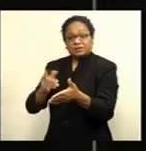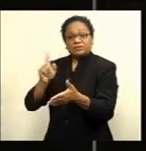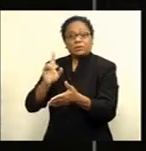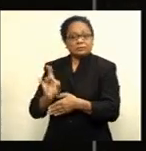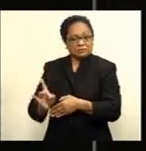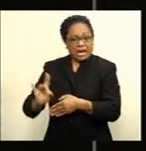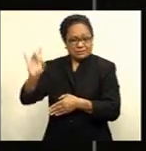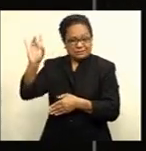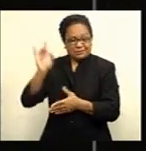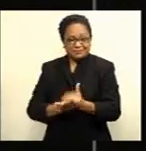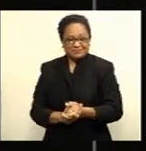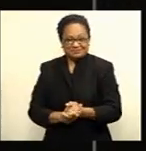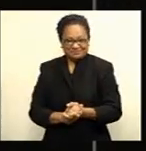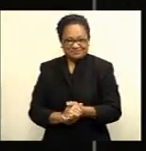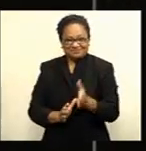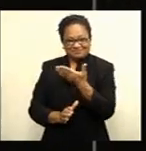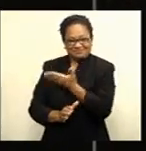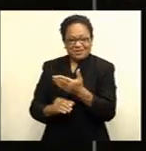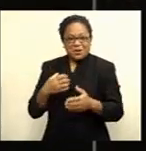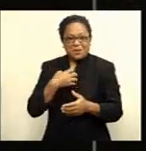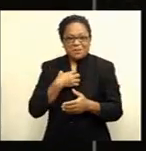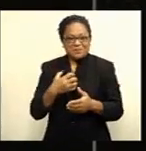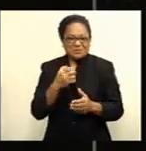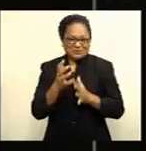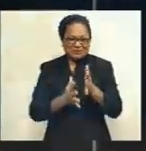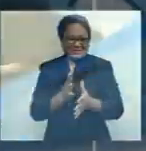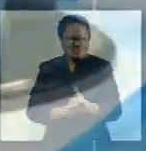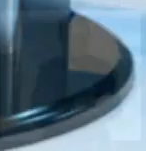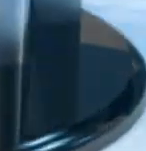kites. Kritika Kumar with this success story.